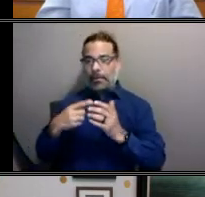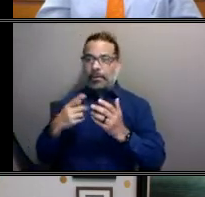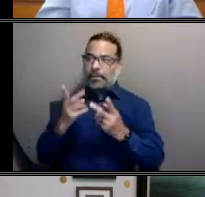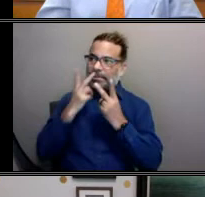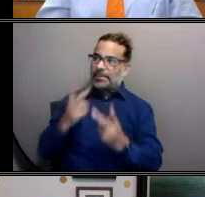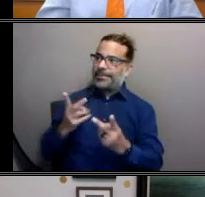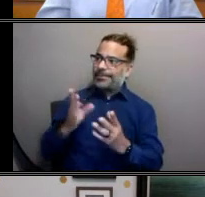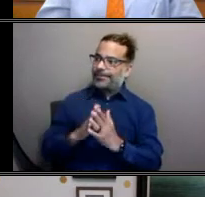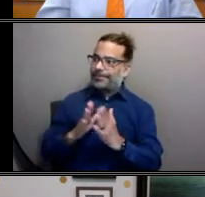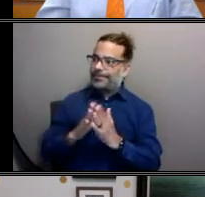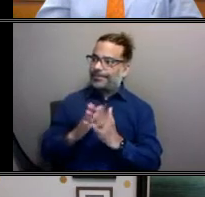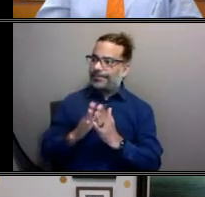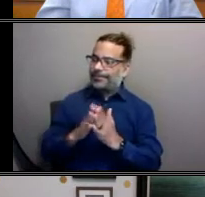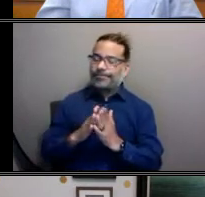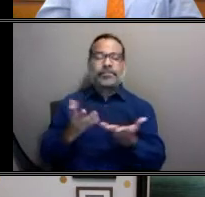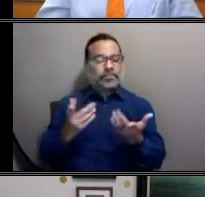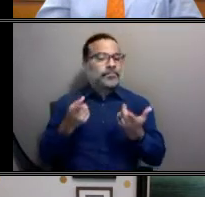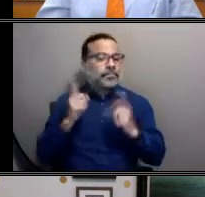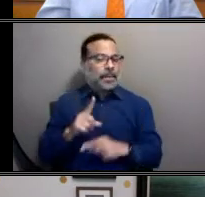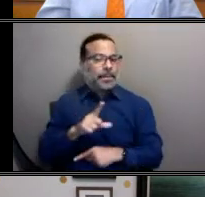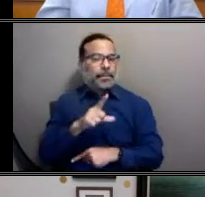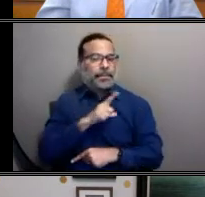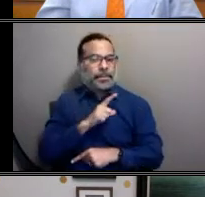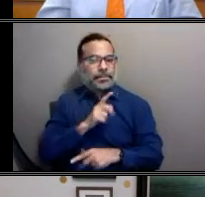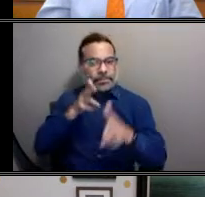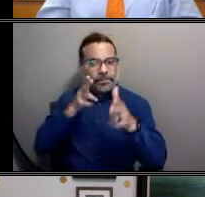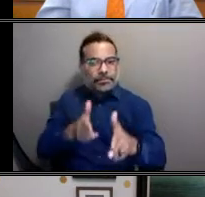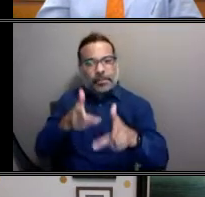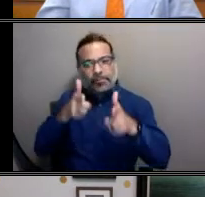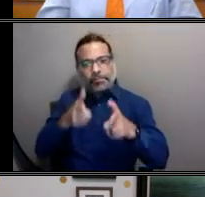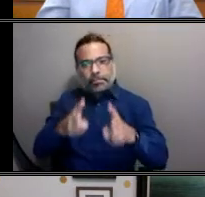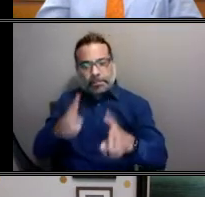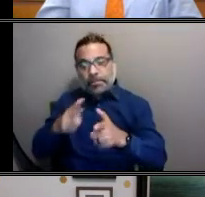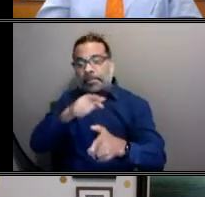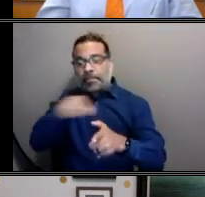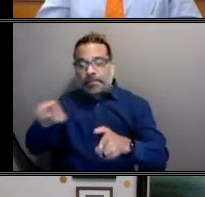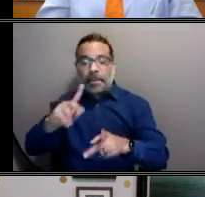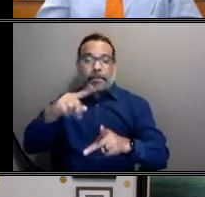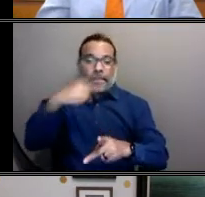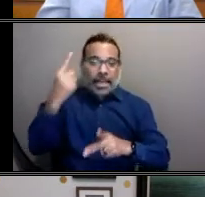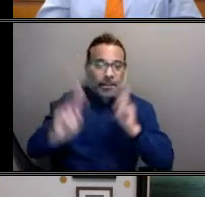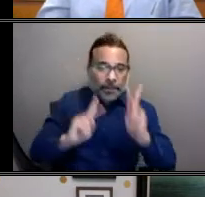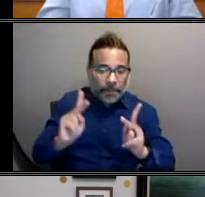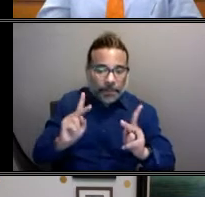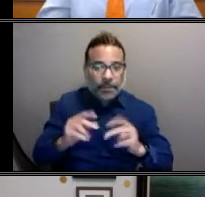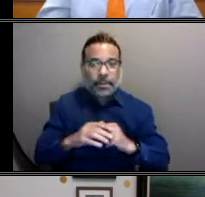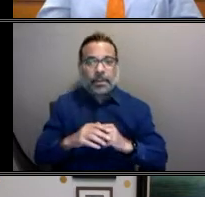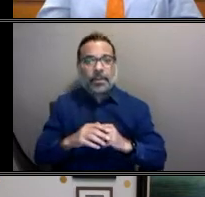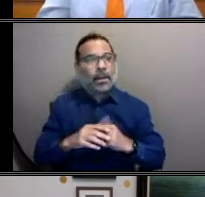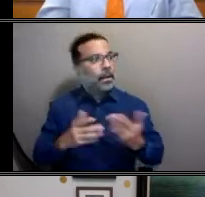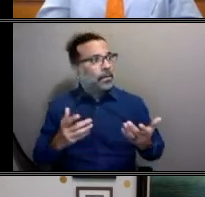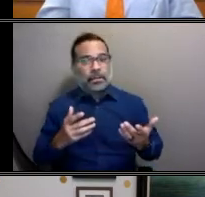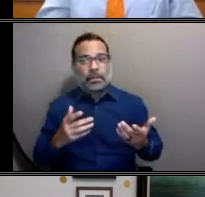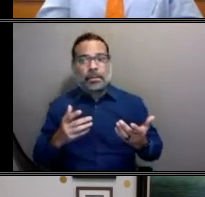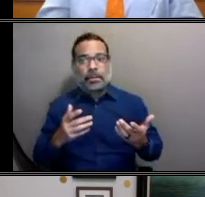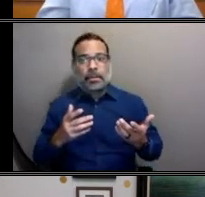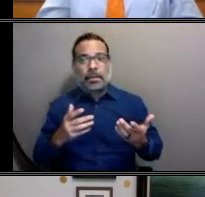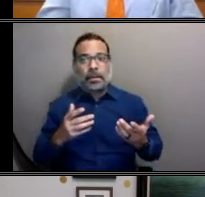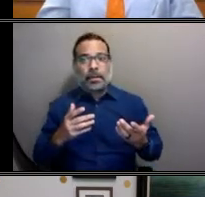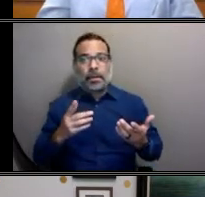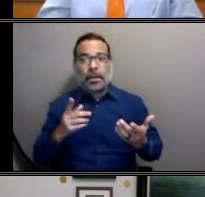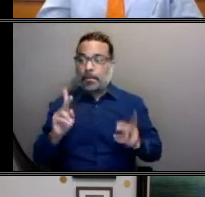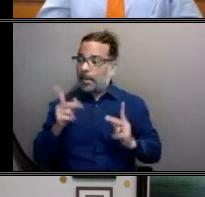the regrettable policing of African American people, it should not be lost on us who have